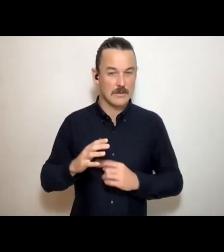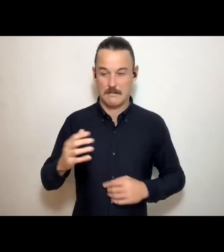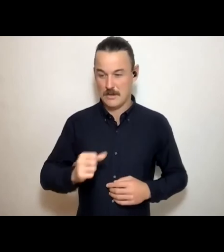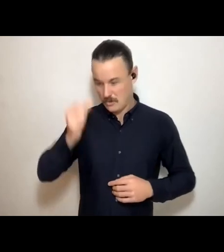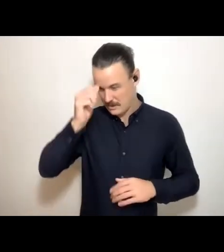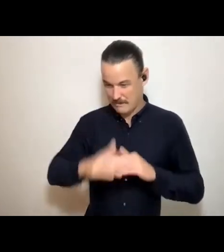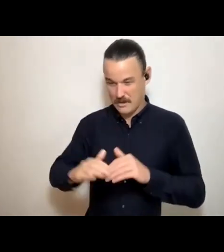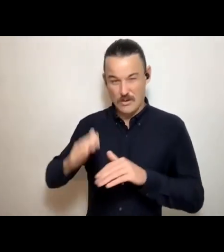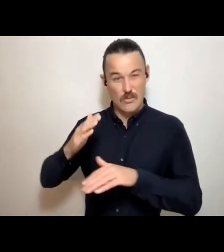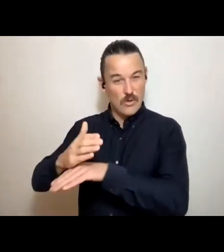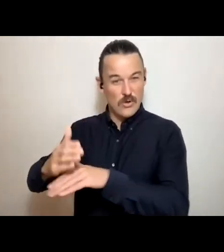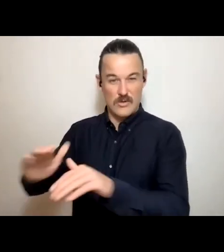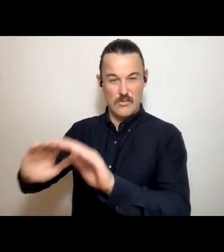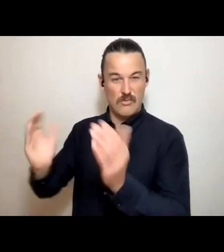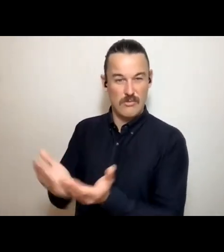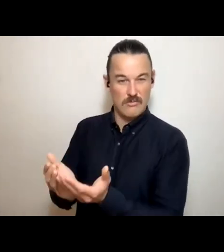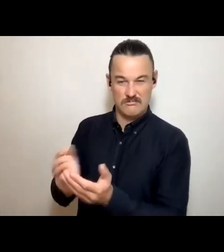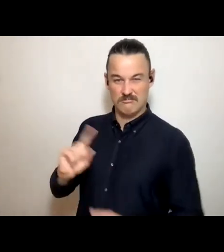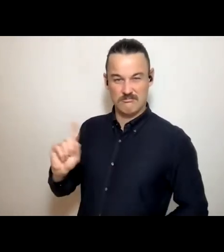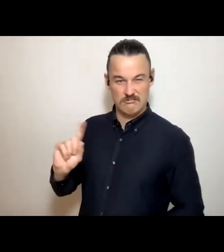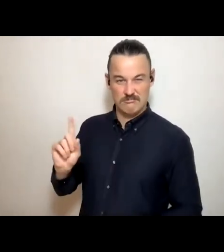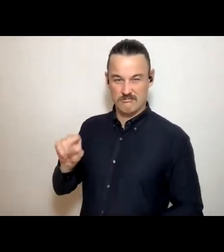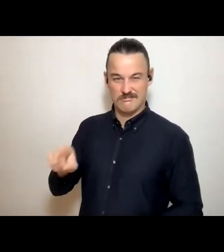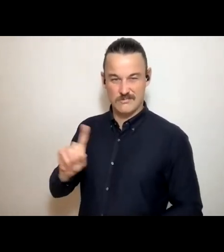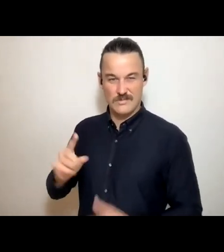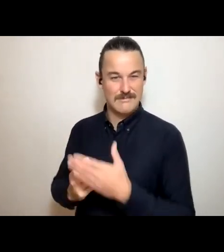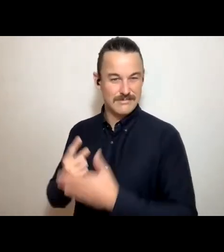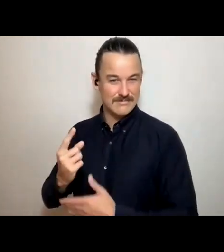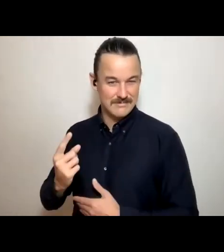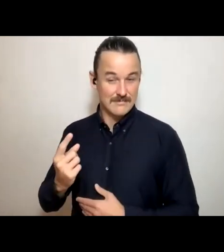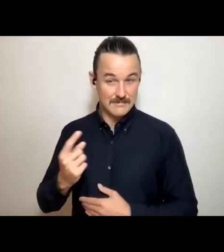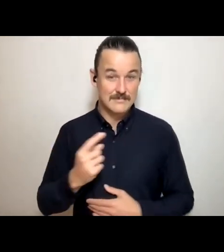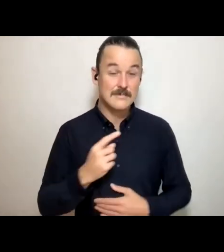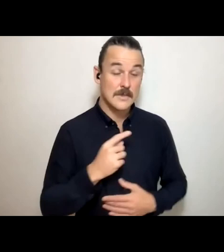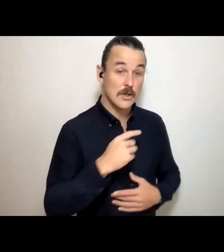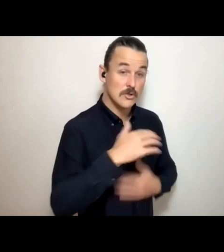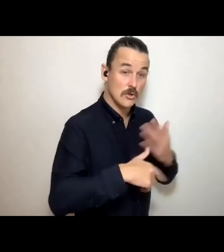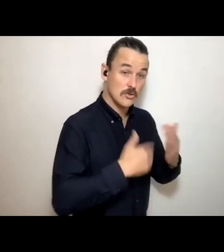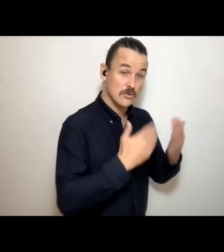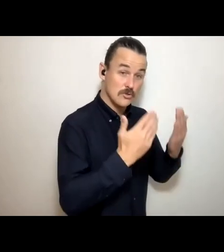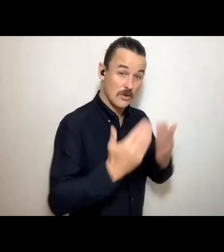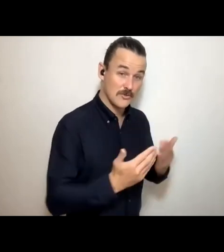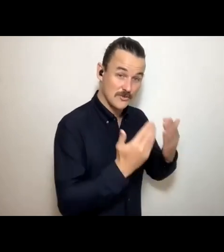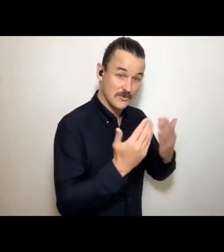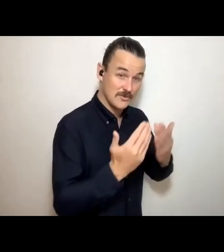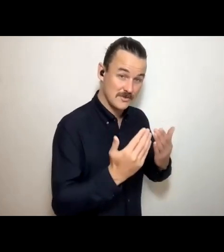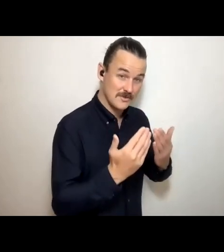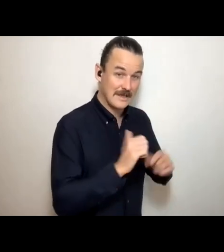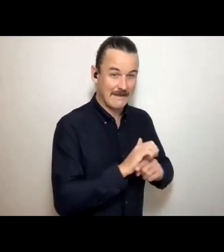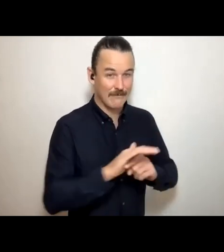how that is in a sociology oriented, um, career development also helps us think about,